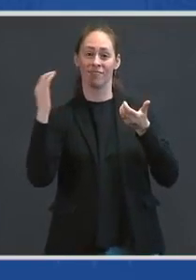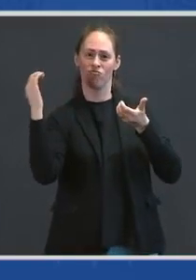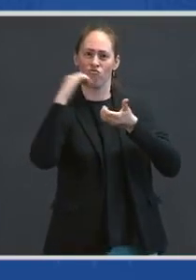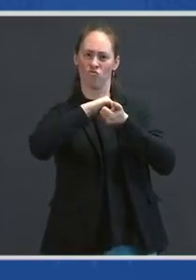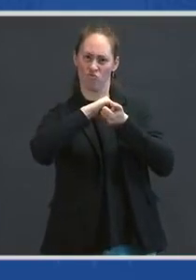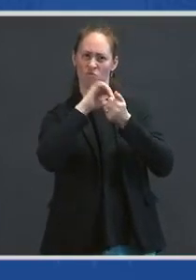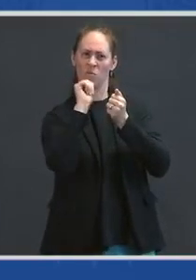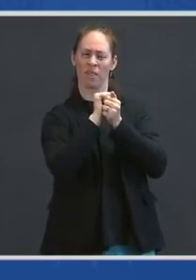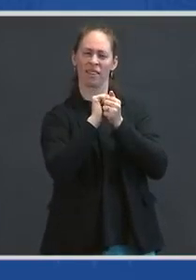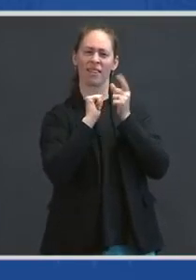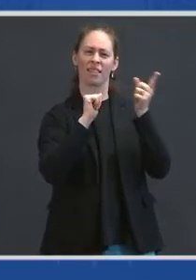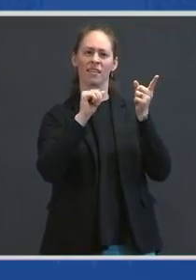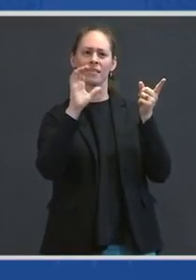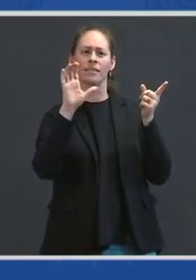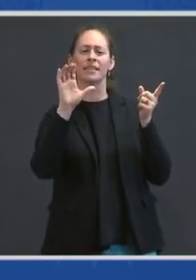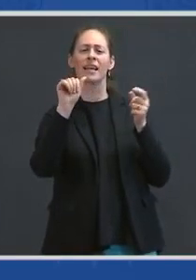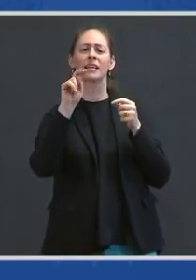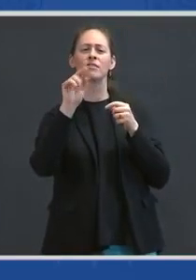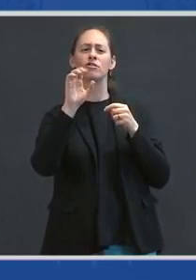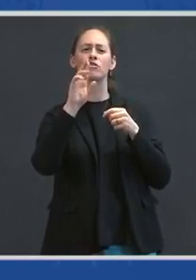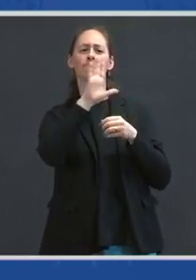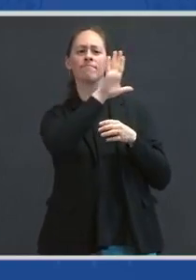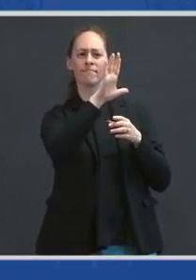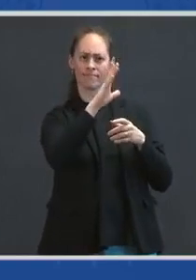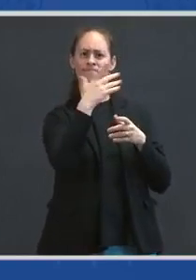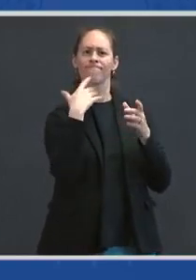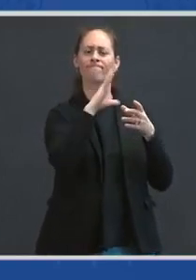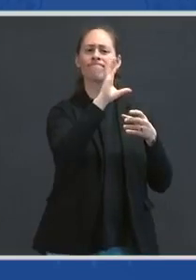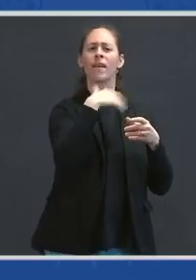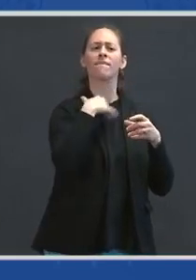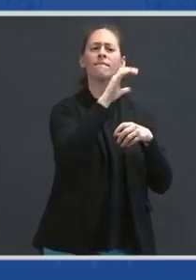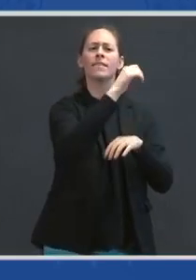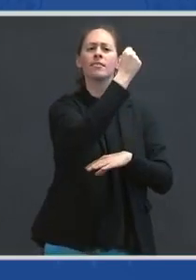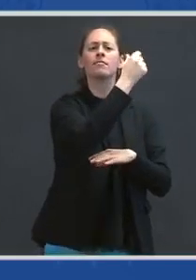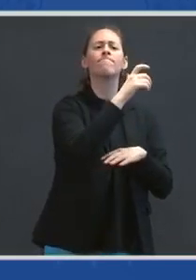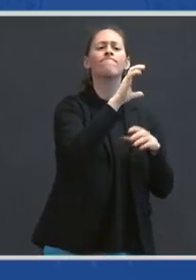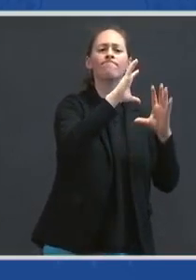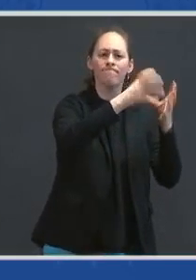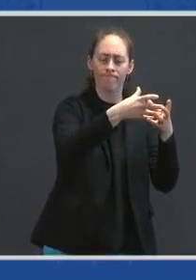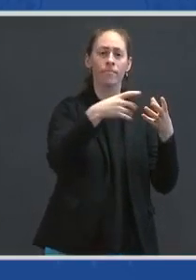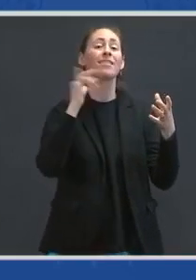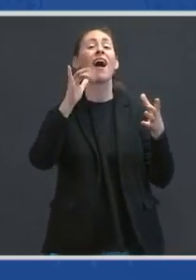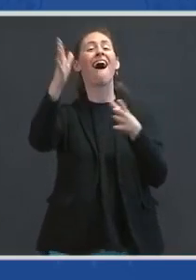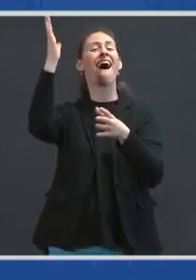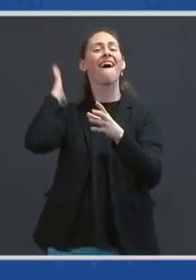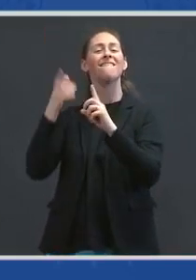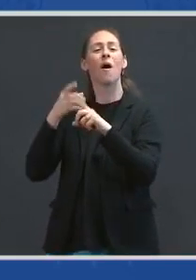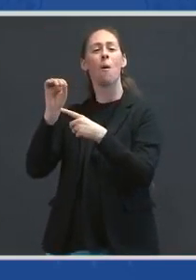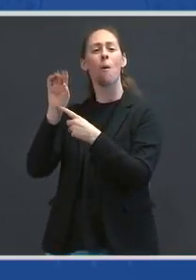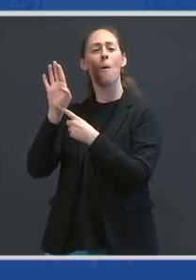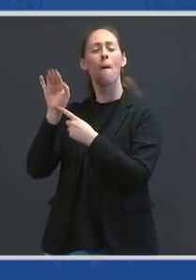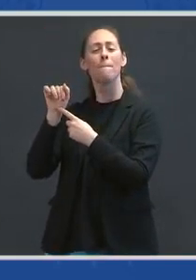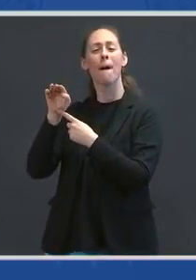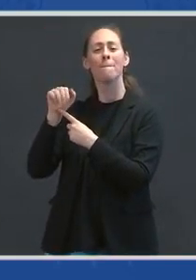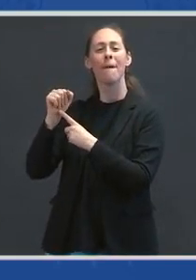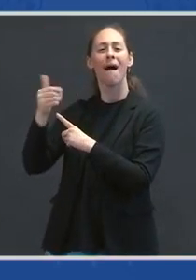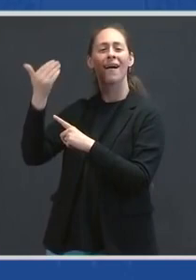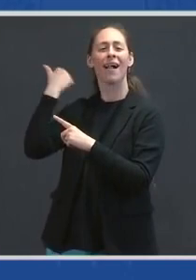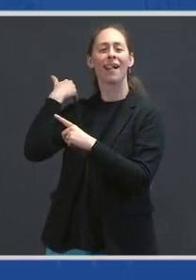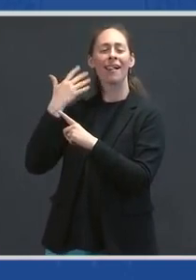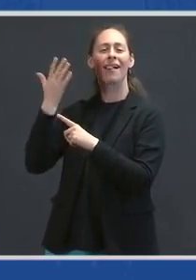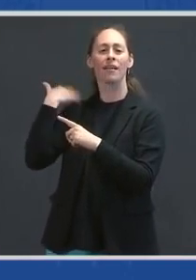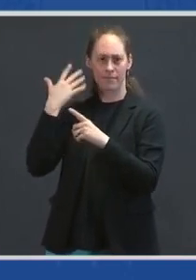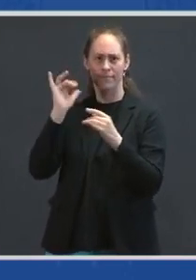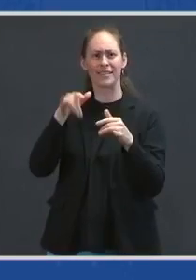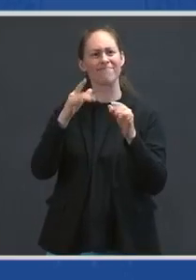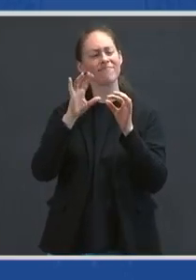moonshot I was able to do during the Obama-Biden administration to help break through silos and barriers in cancer research. We're making